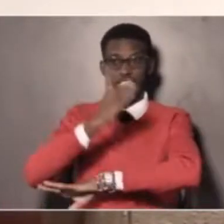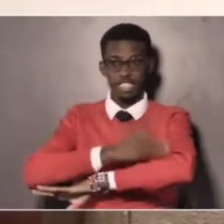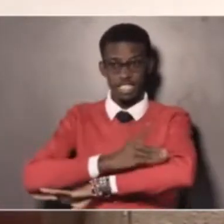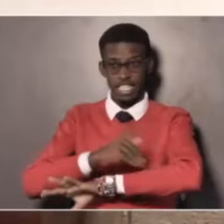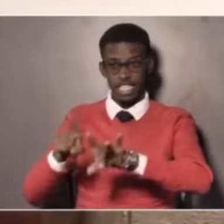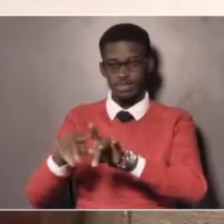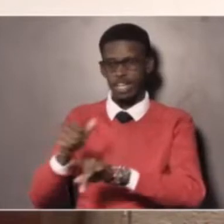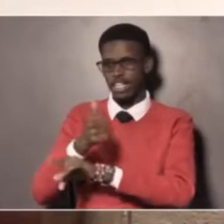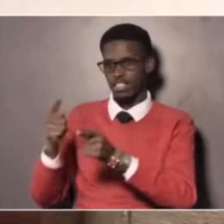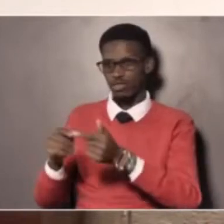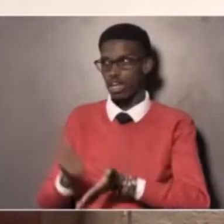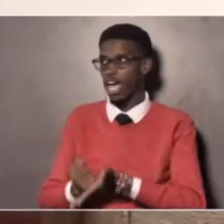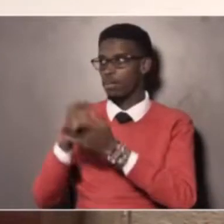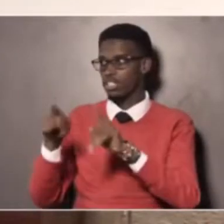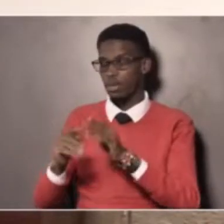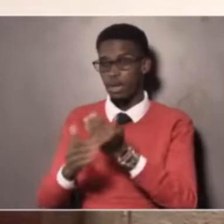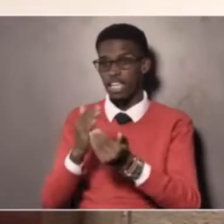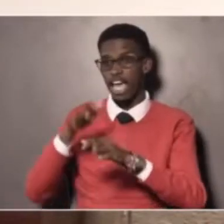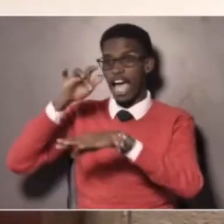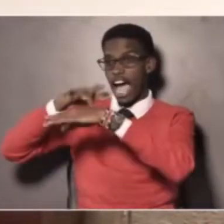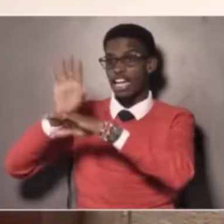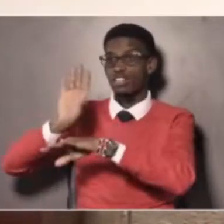others to help care for the widows in the early church,